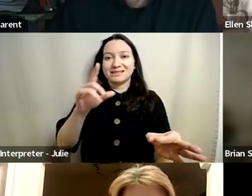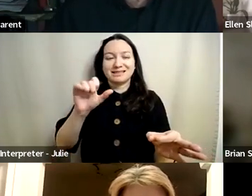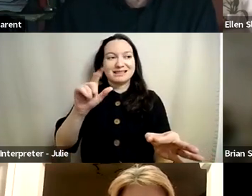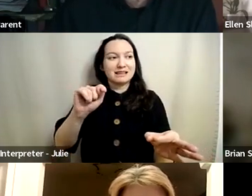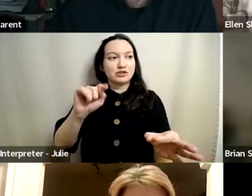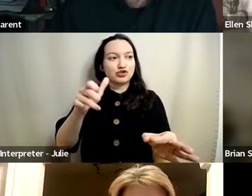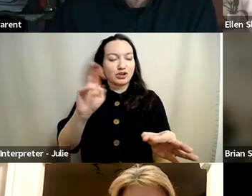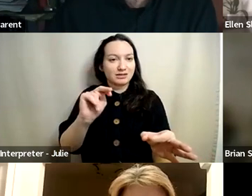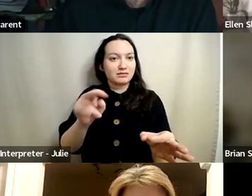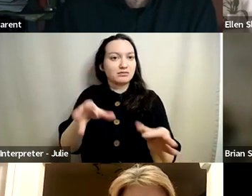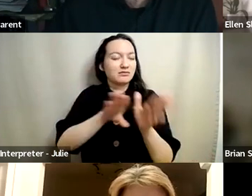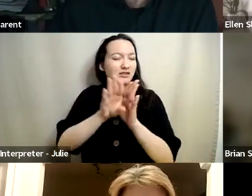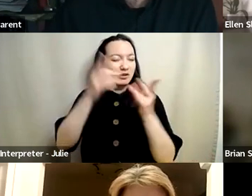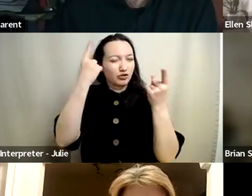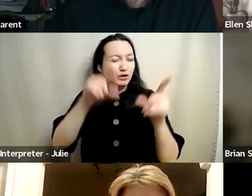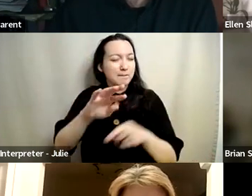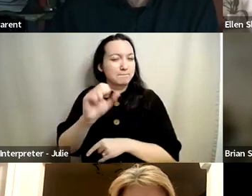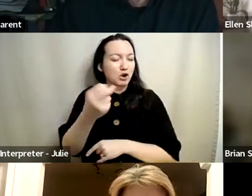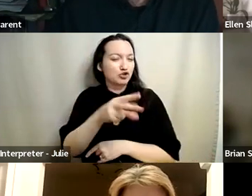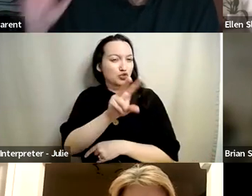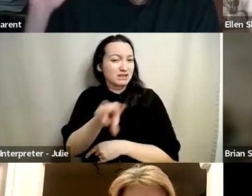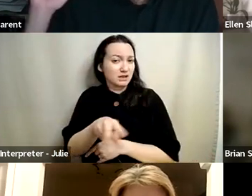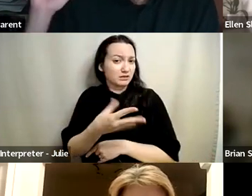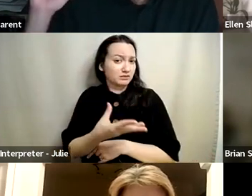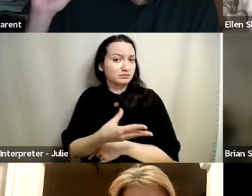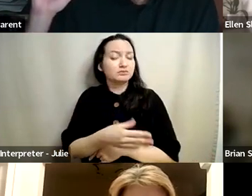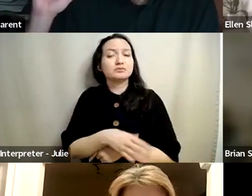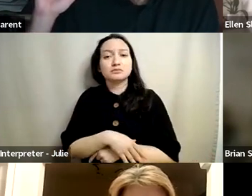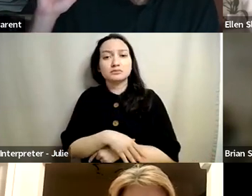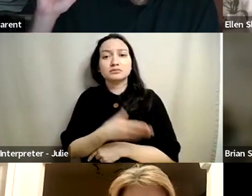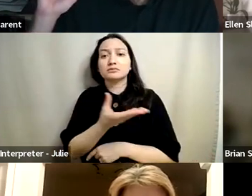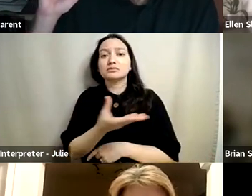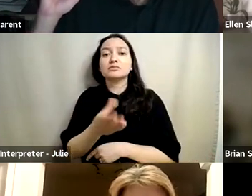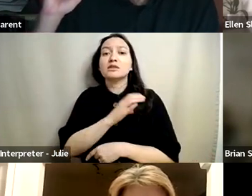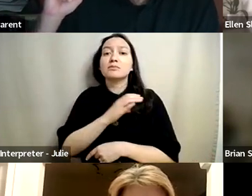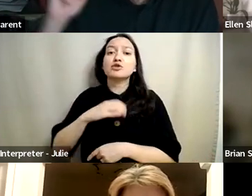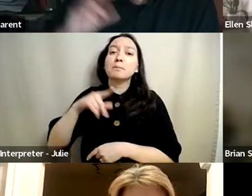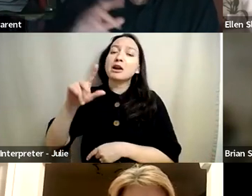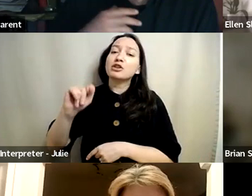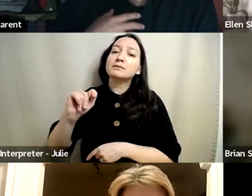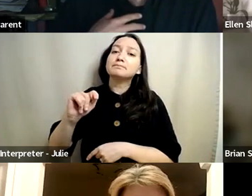development agreement on March 22nd. So, Commissioner Parent?